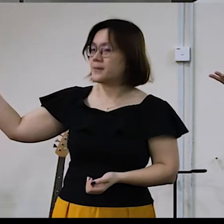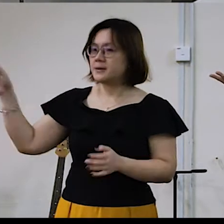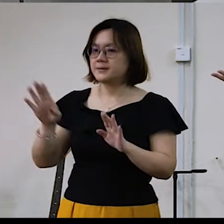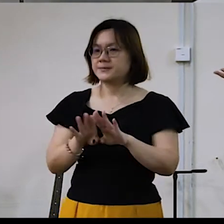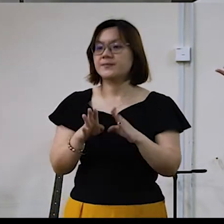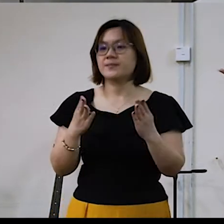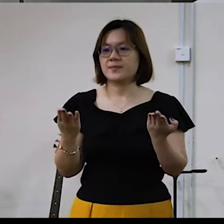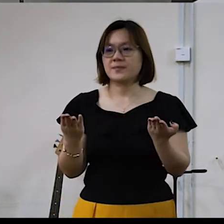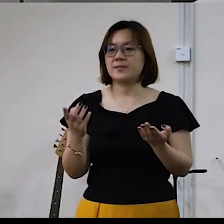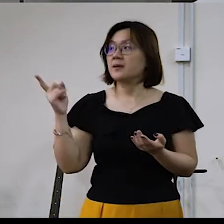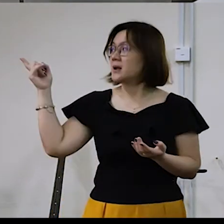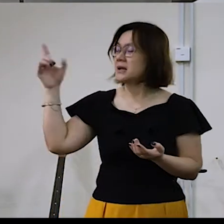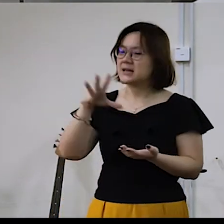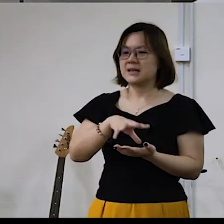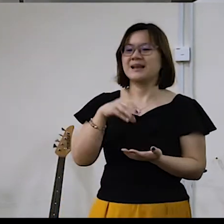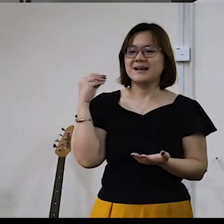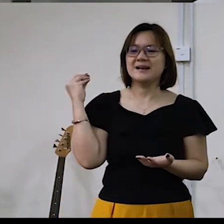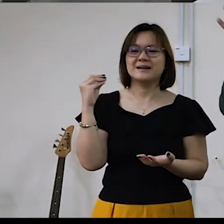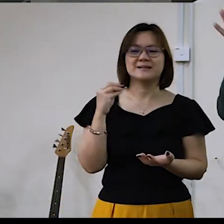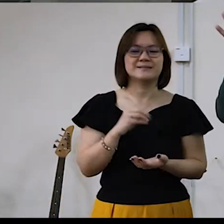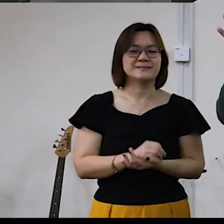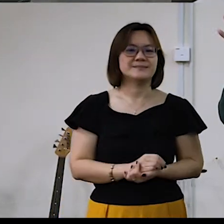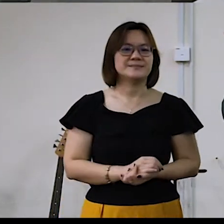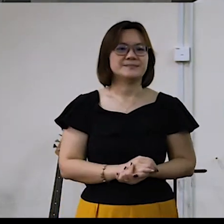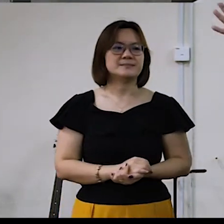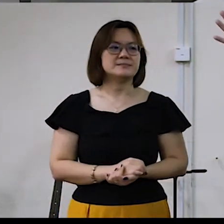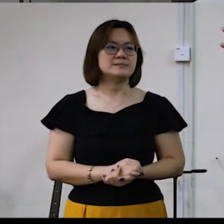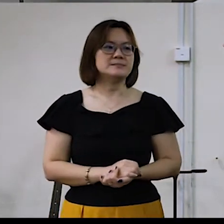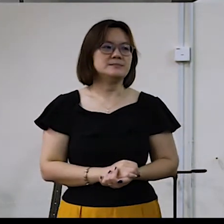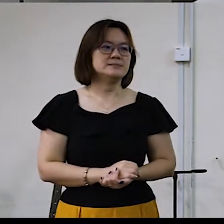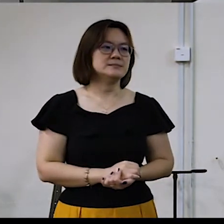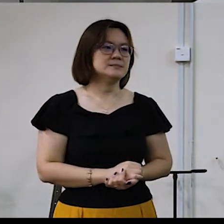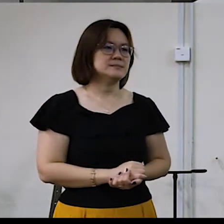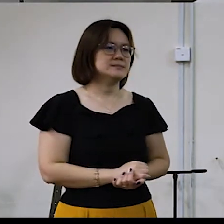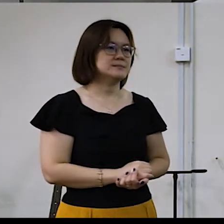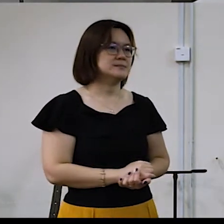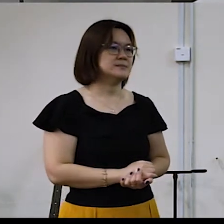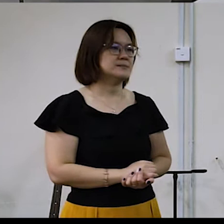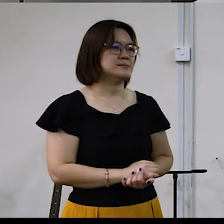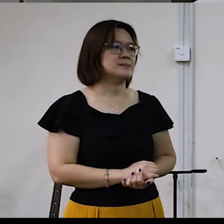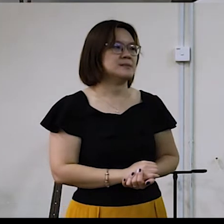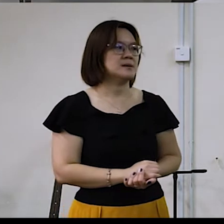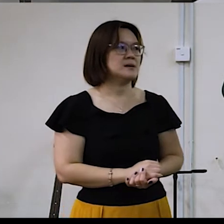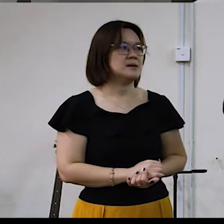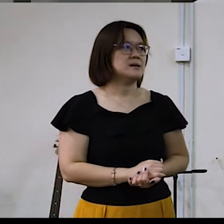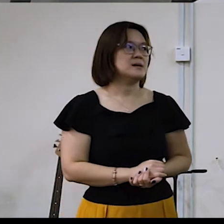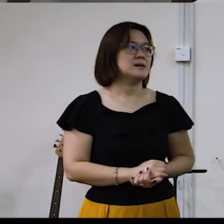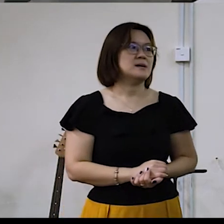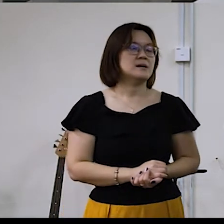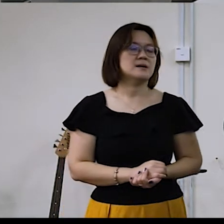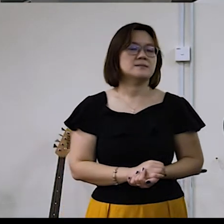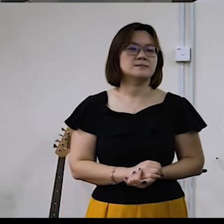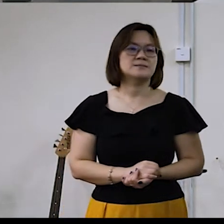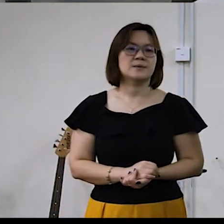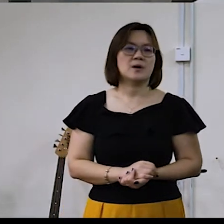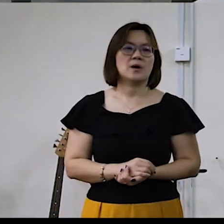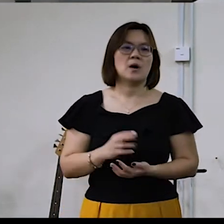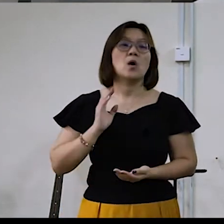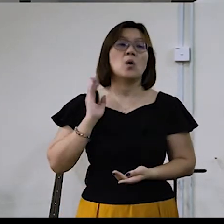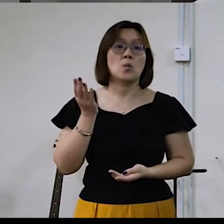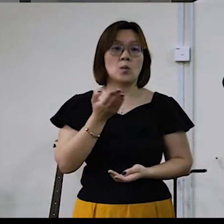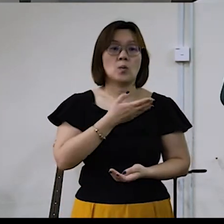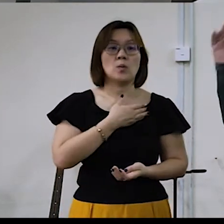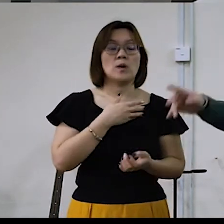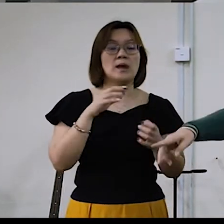the Bible. I mean, I have nothing against those who don't use the physical Bible, but I love the physical Bible. All